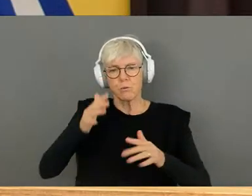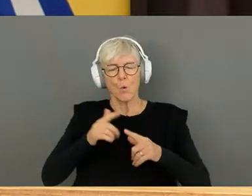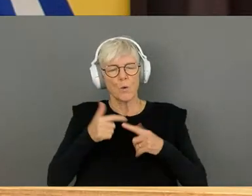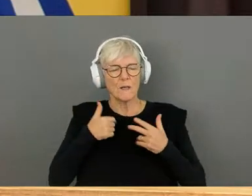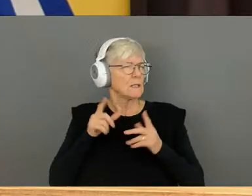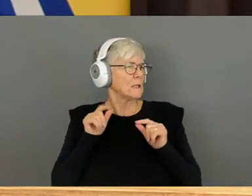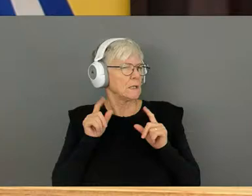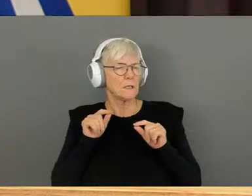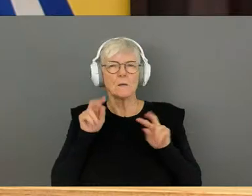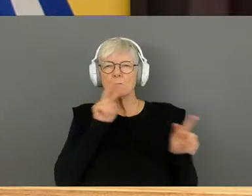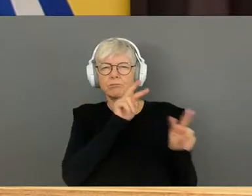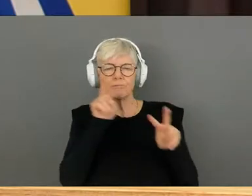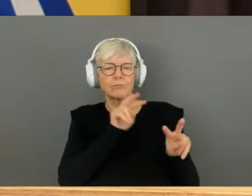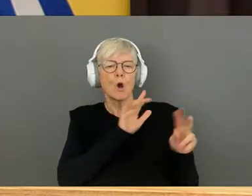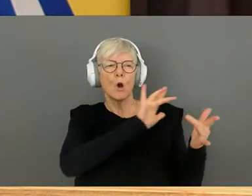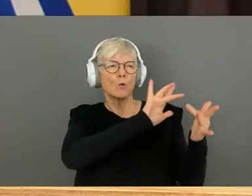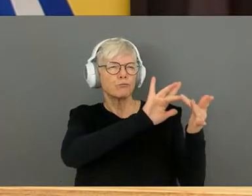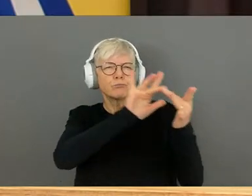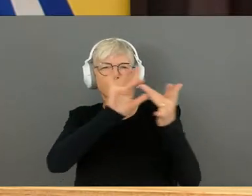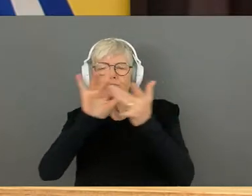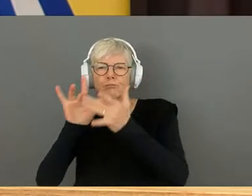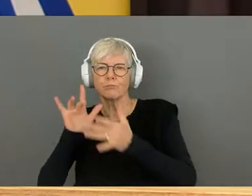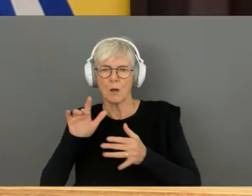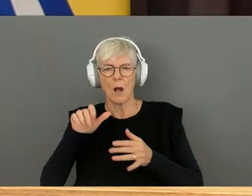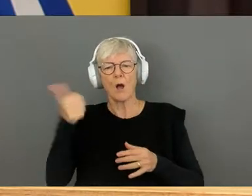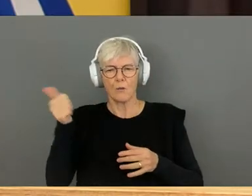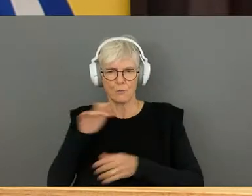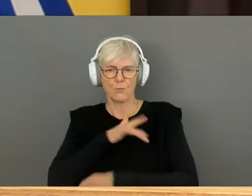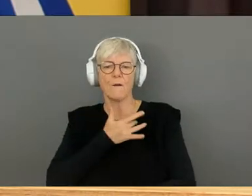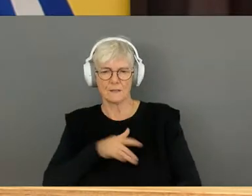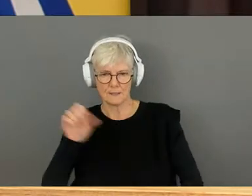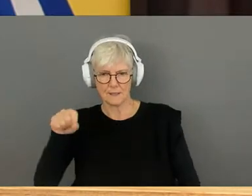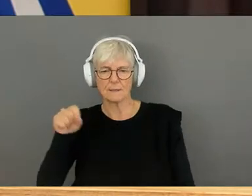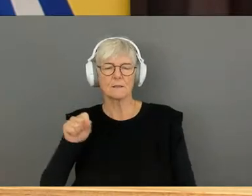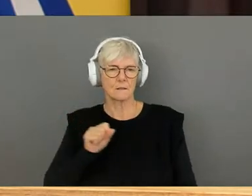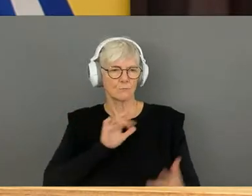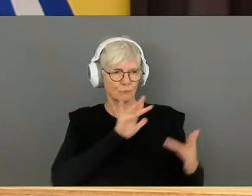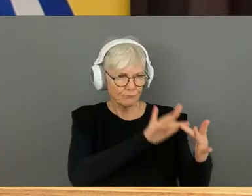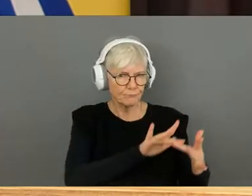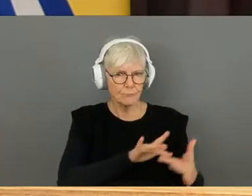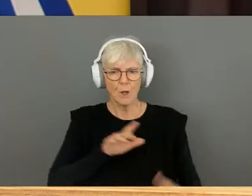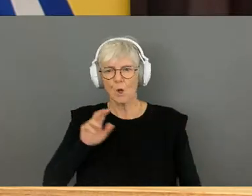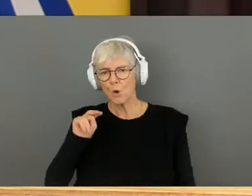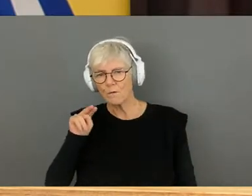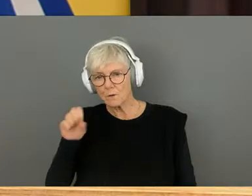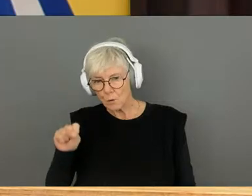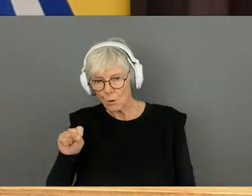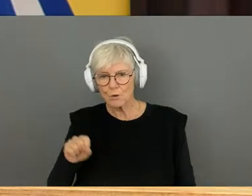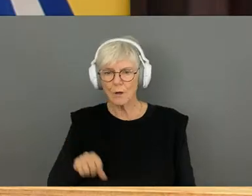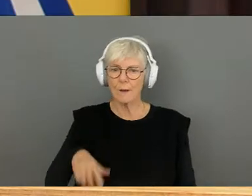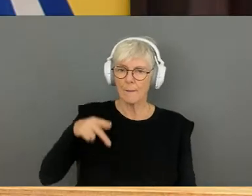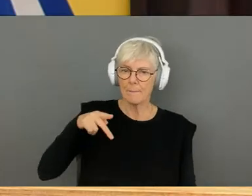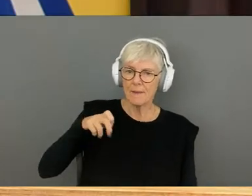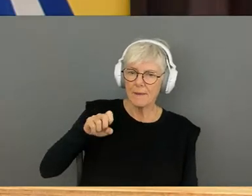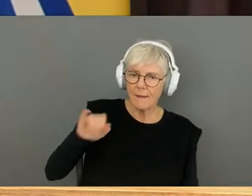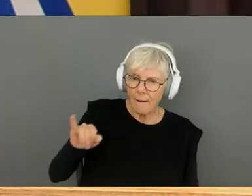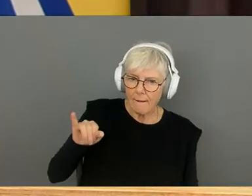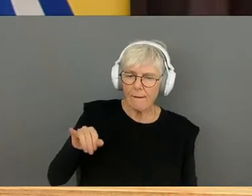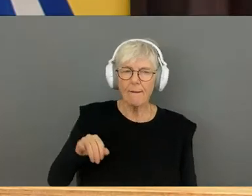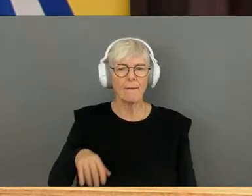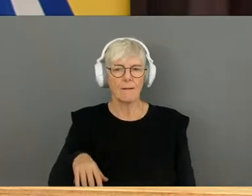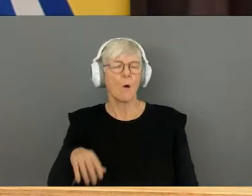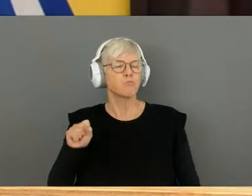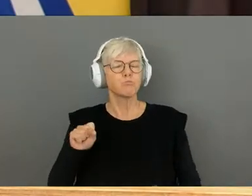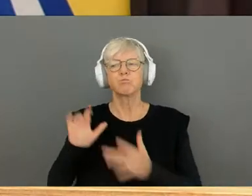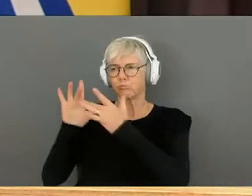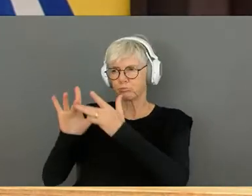with a lot of our partners in other jurisdictions. So we would be in constant communication with Nova Scotia Power, PEI, those other areas.